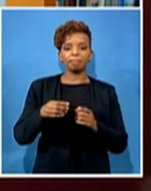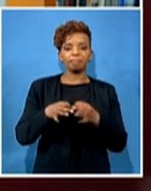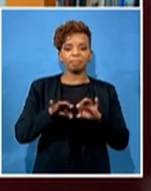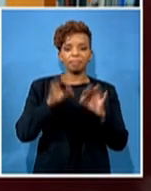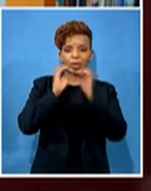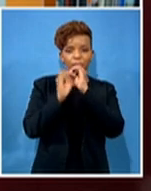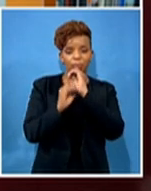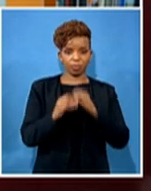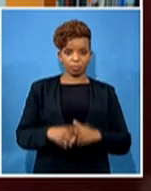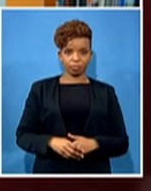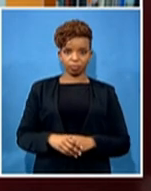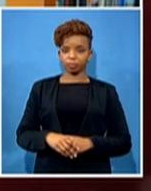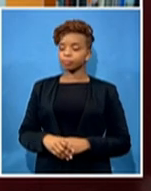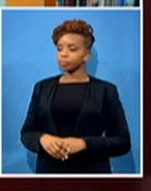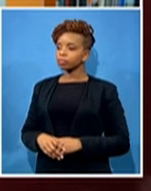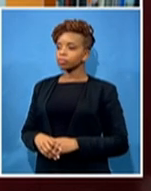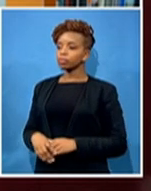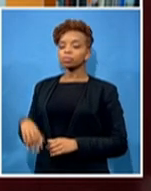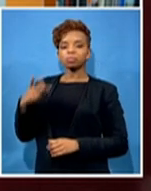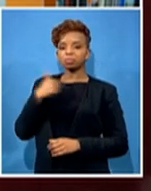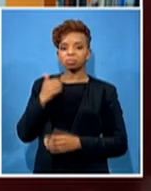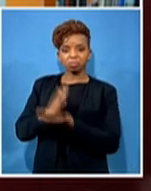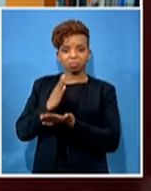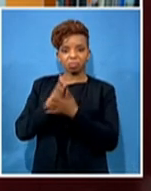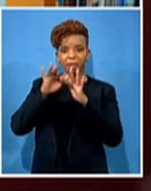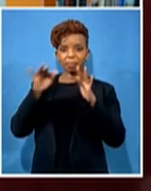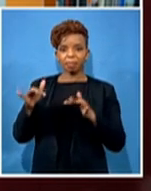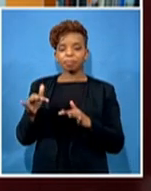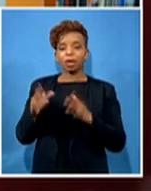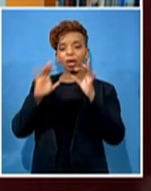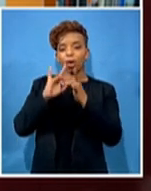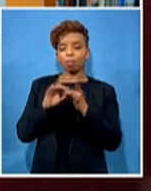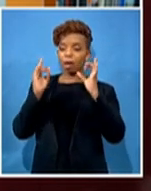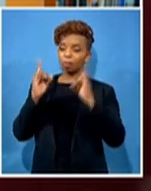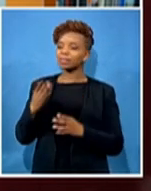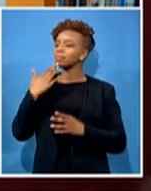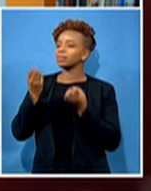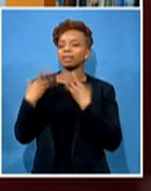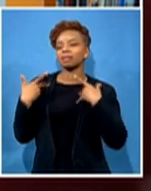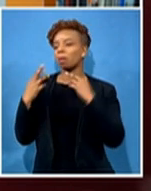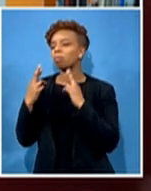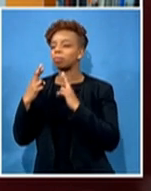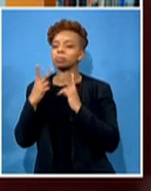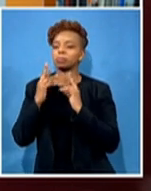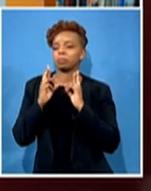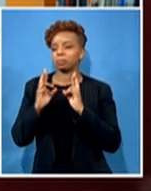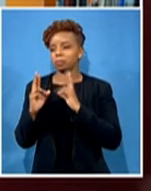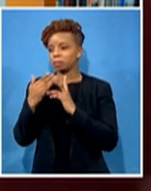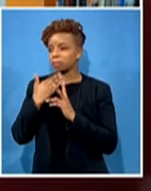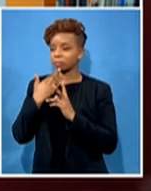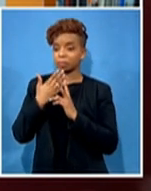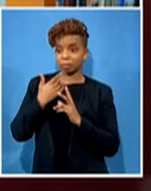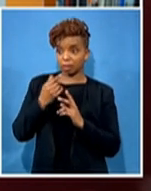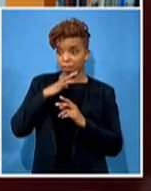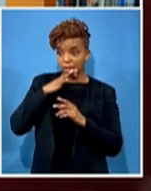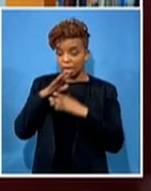give us hope. Is there light at the end of the tunnel? The COVID-19 pandemic has had such an extensive impact